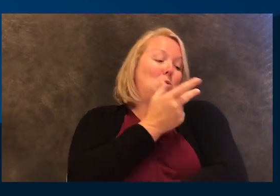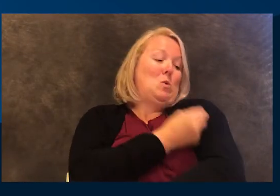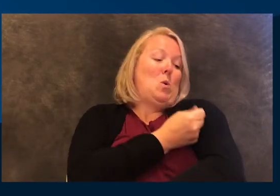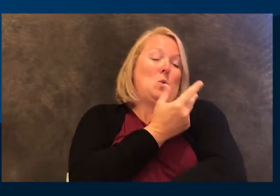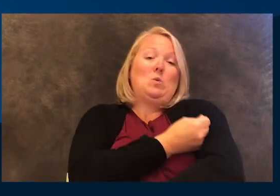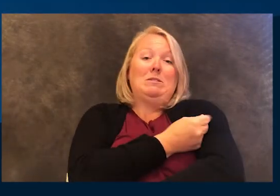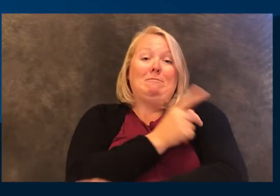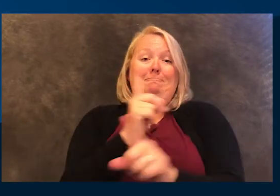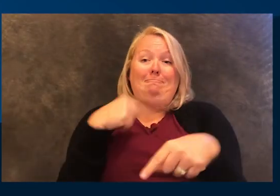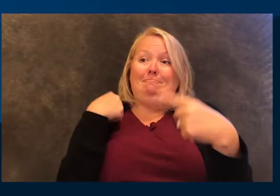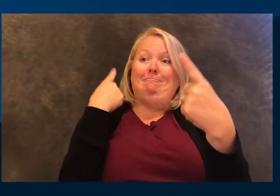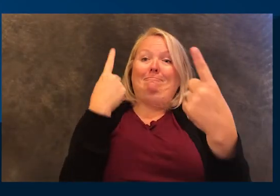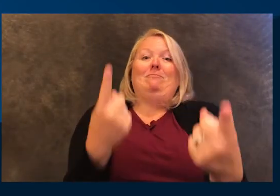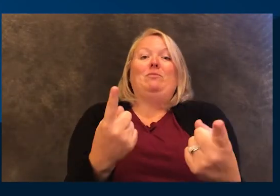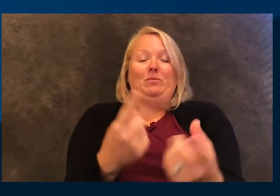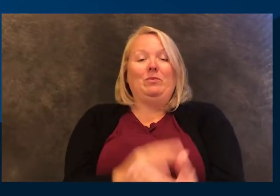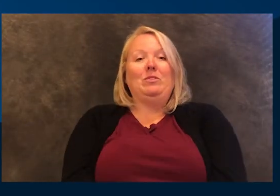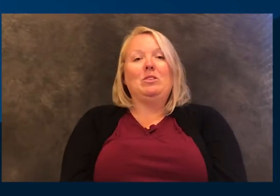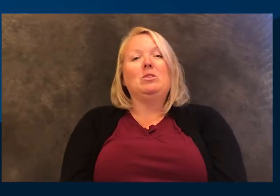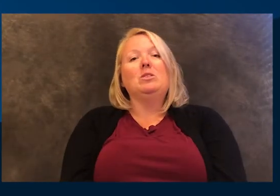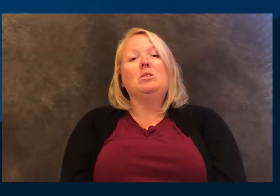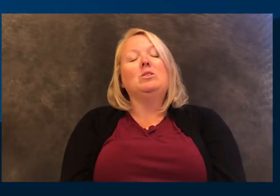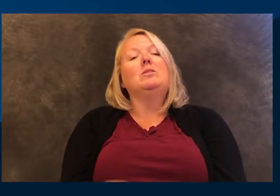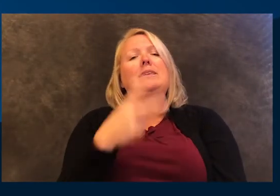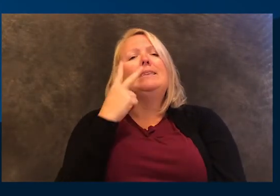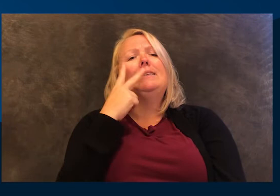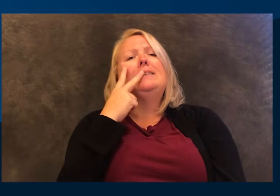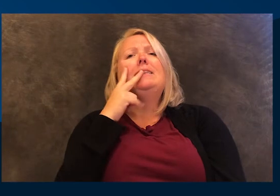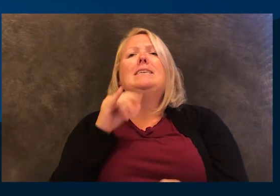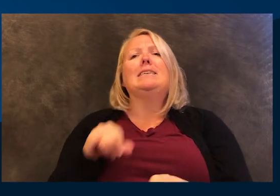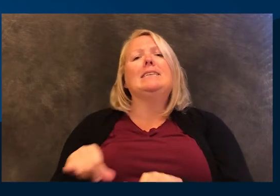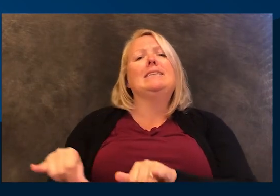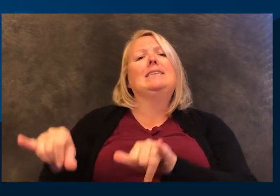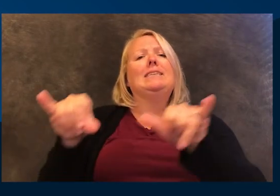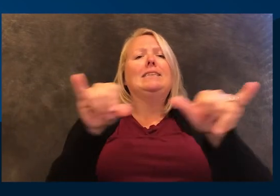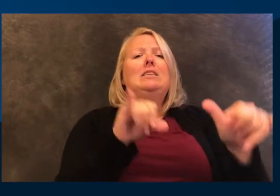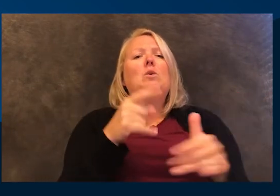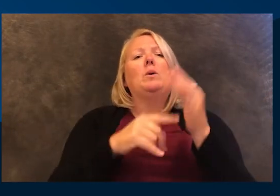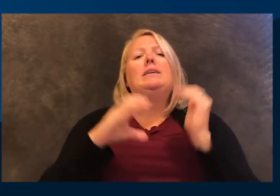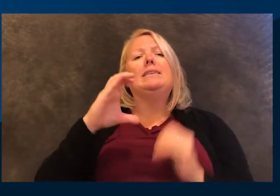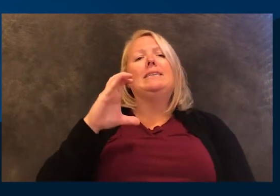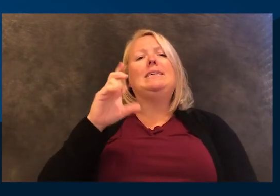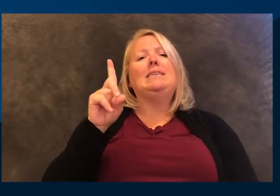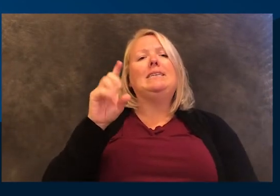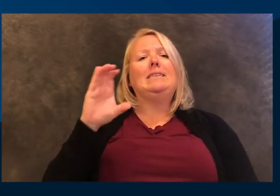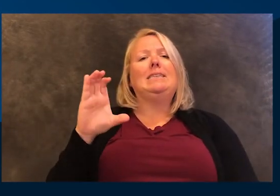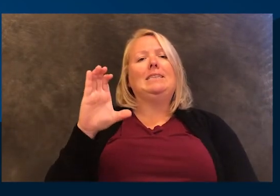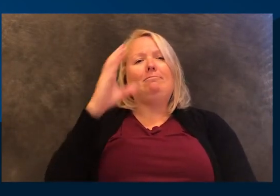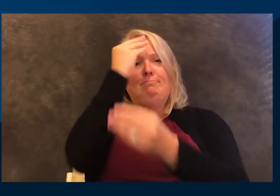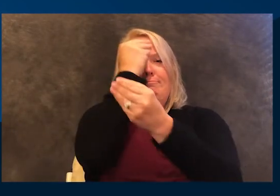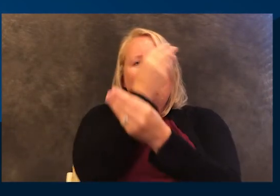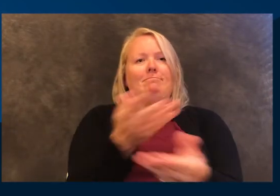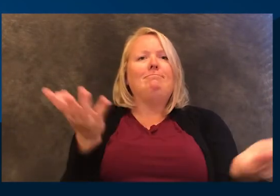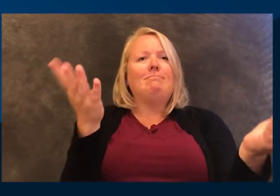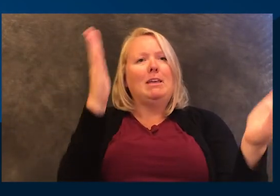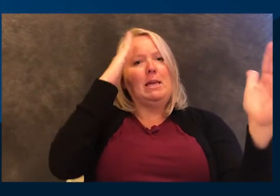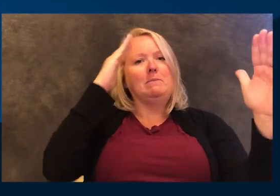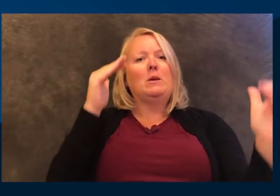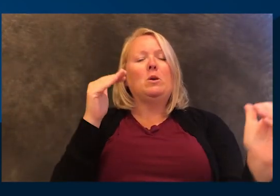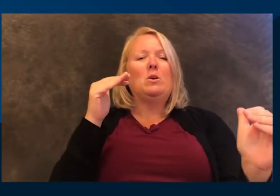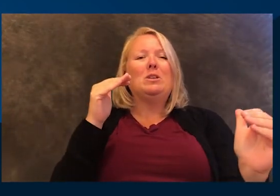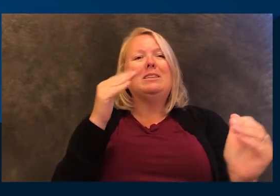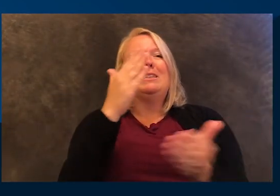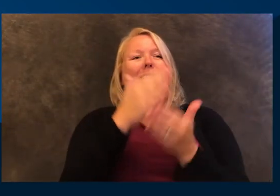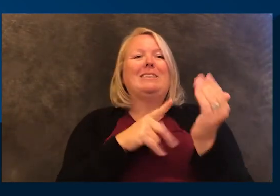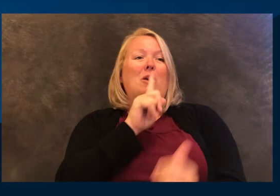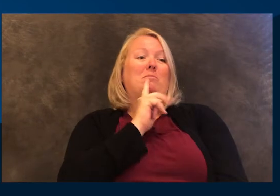to date. What we're seeing is pretty consistent with what the CDC set out as expectations. So we know that some